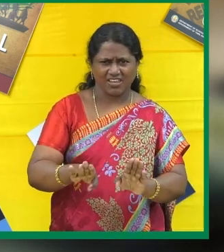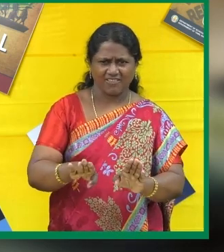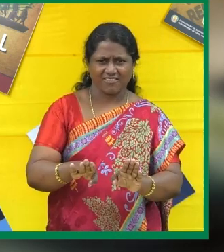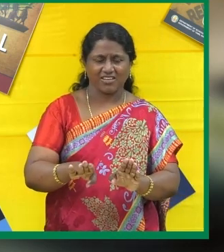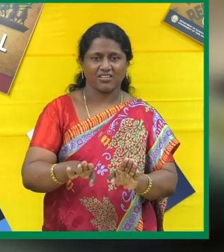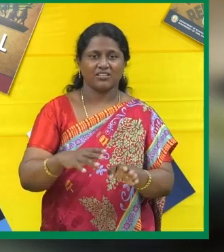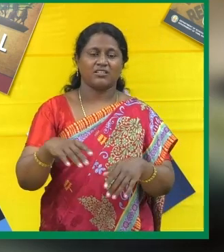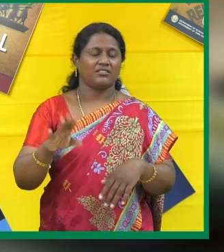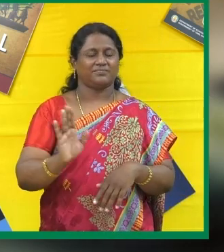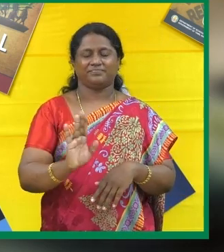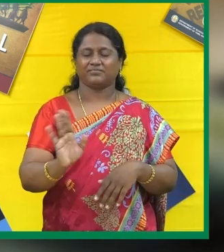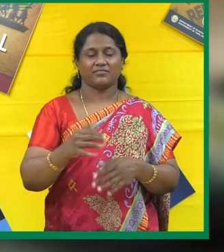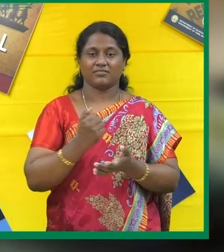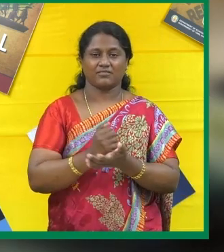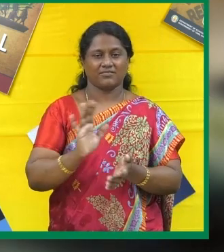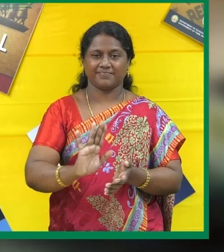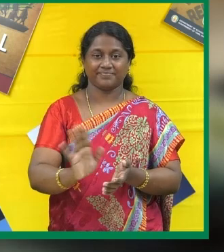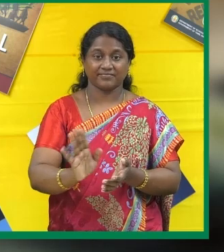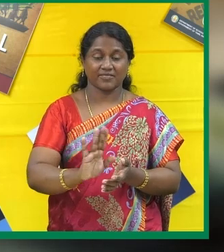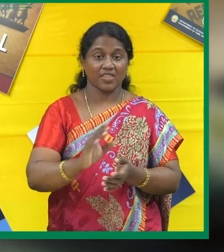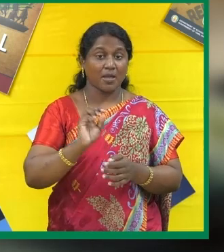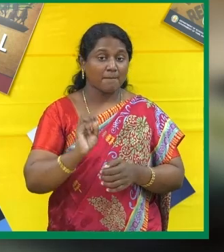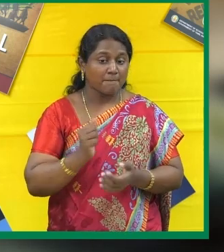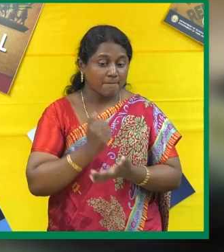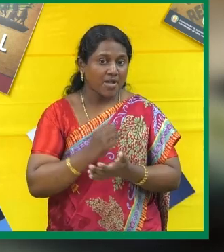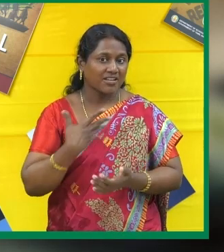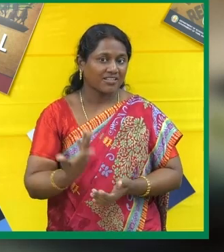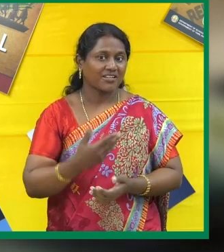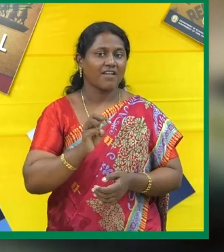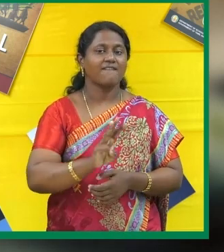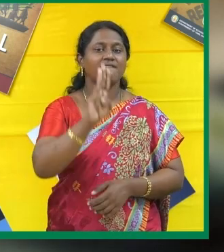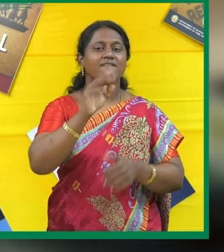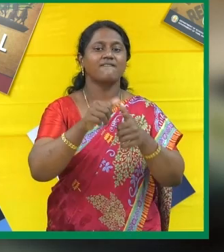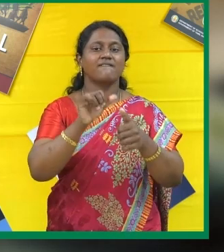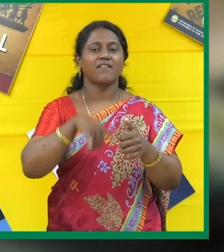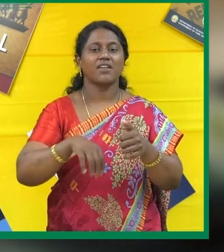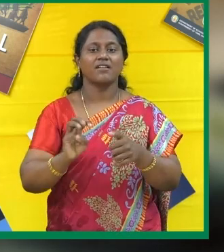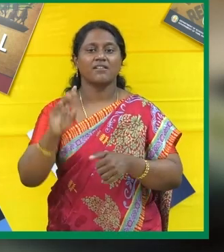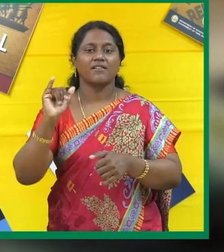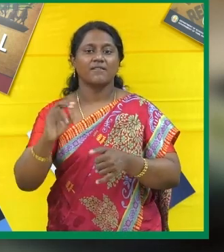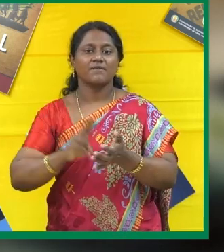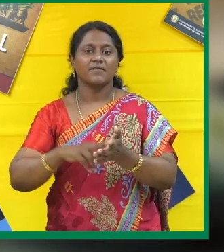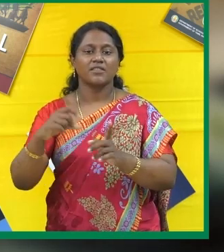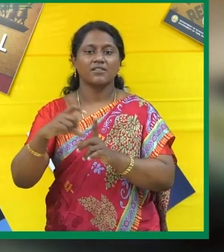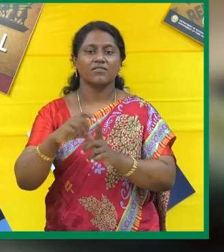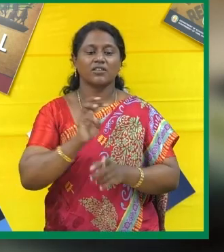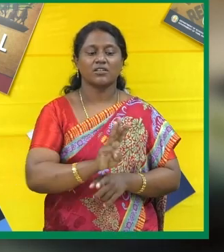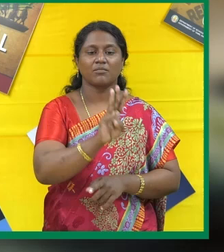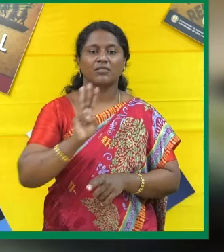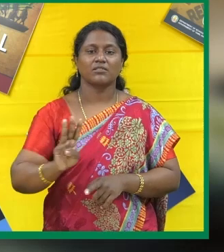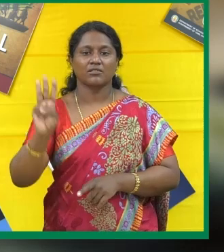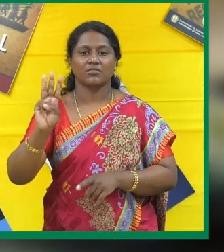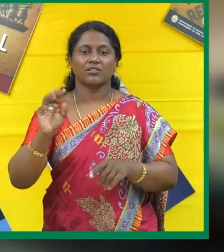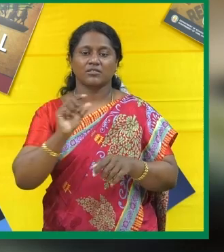say the also, but main words here way, wind. So, W you can given as the